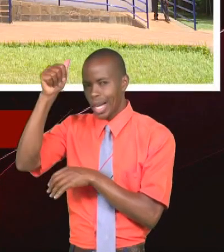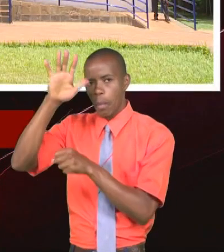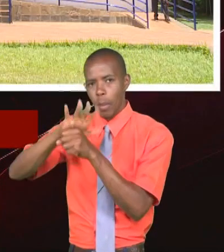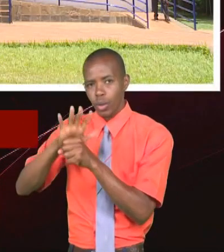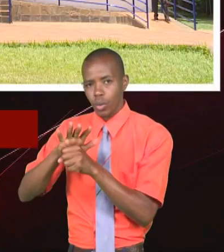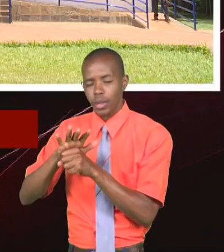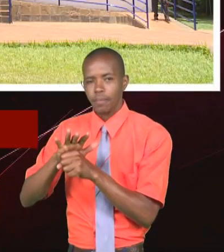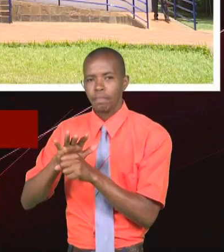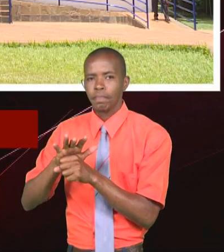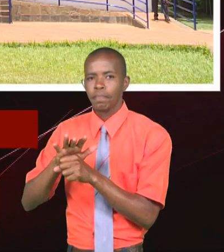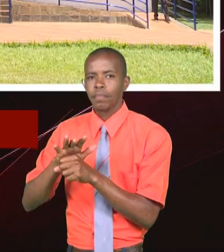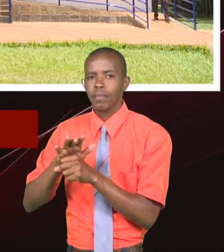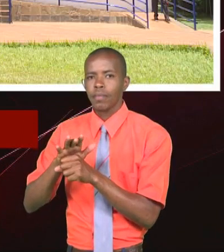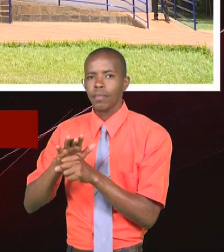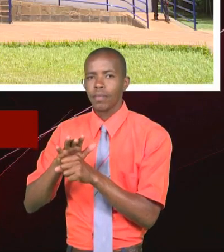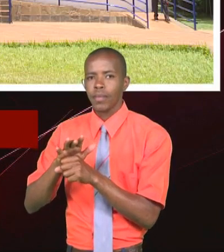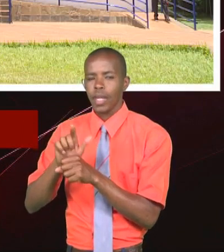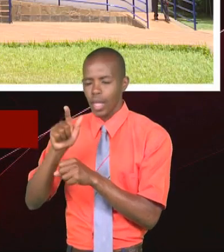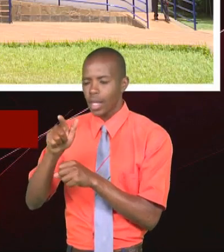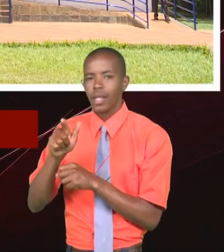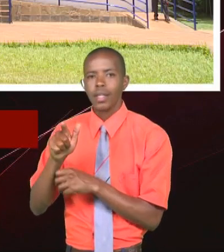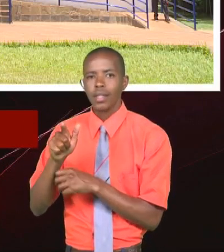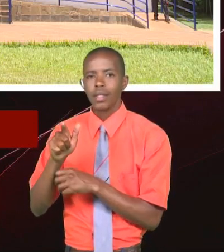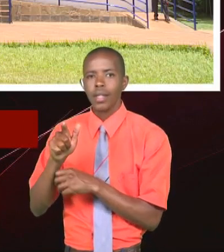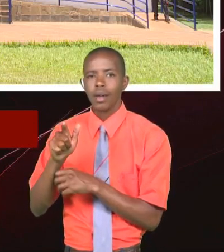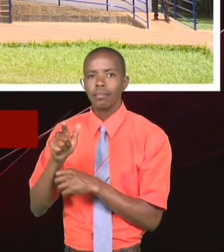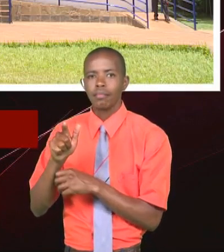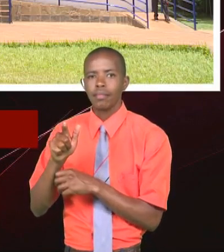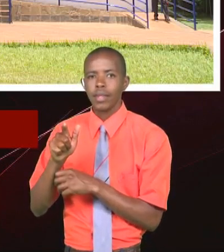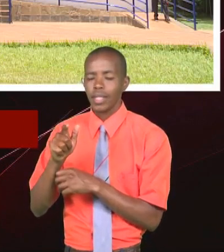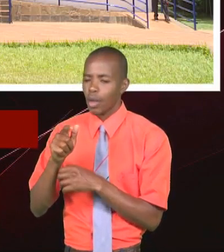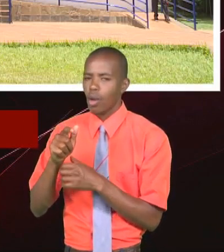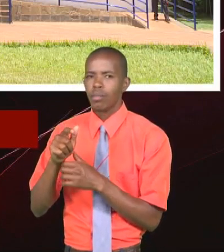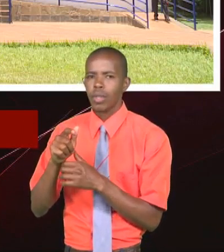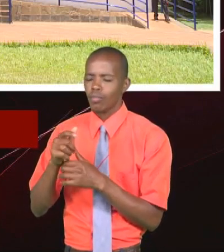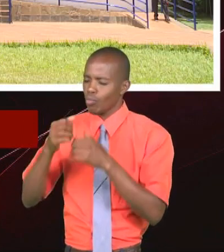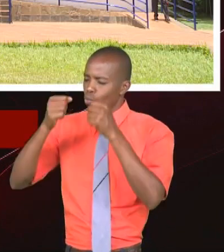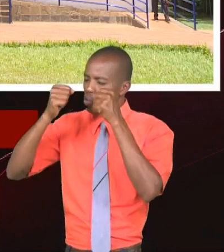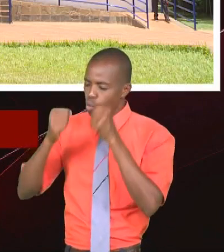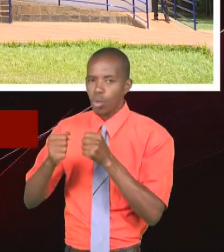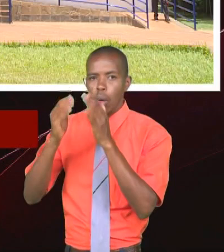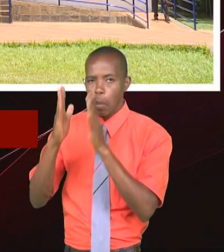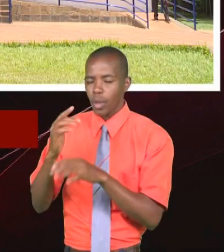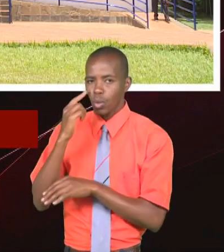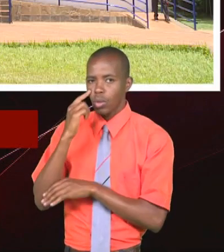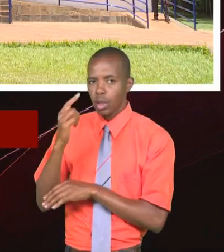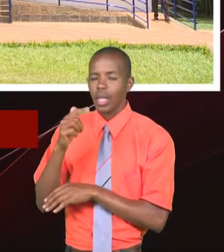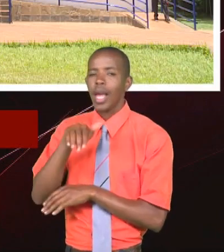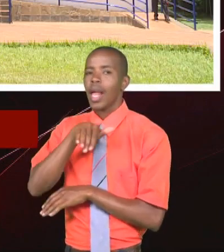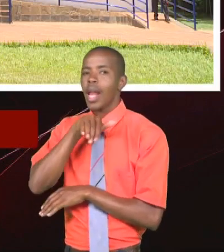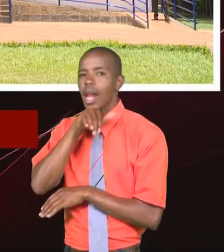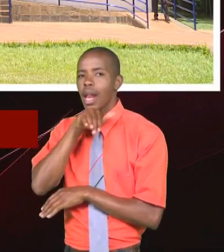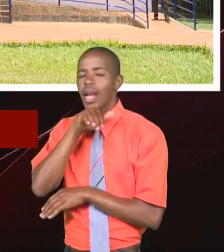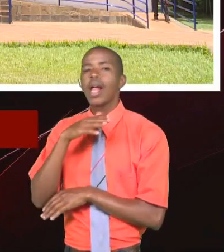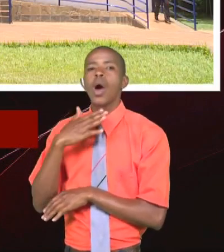to be the guy has a charisma, and is coming out strongly. And that's why you see Raila wants to